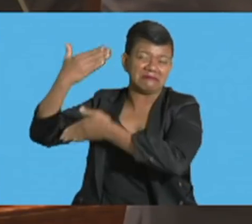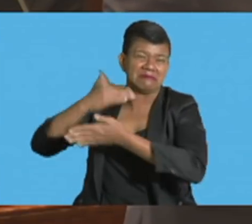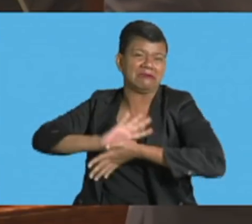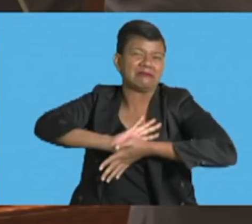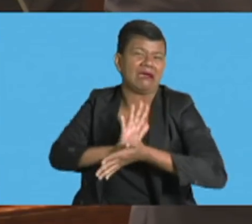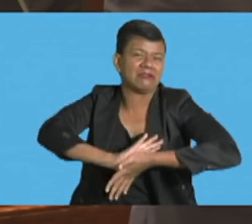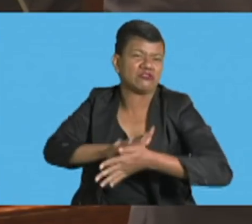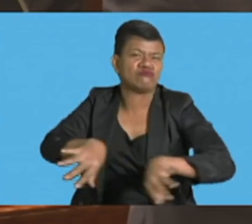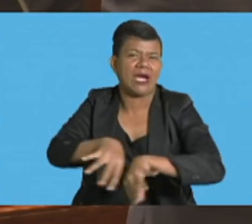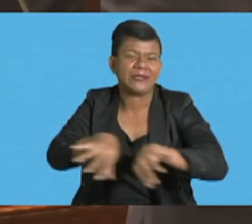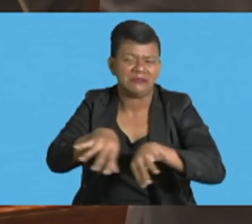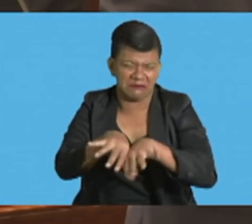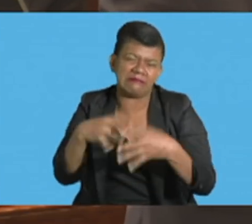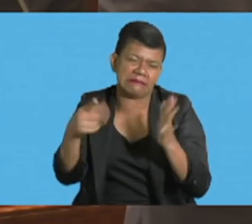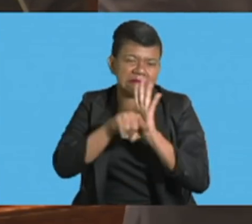Order.